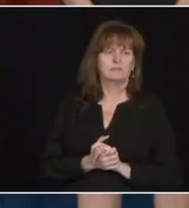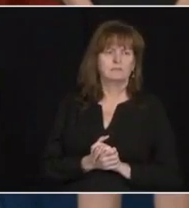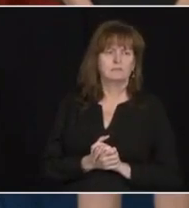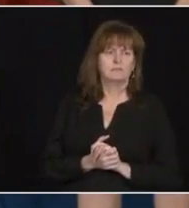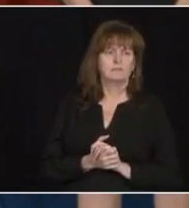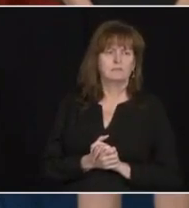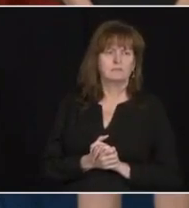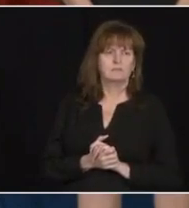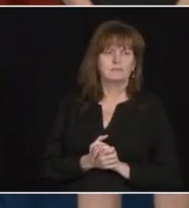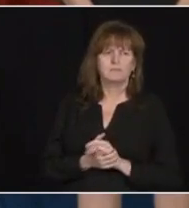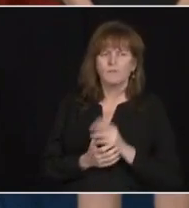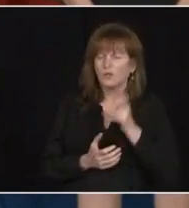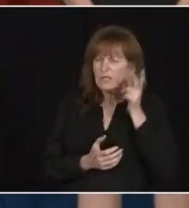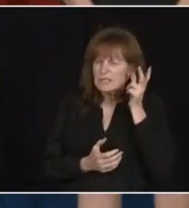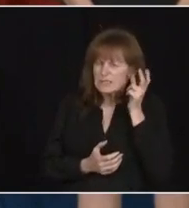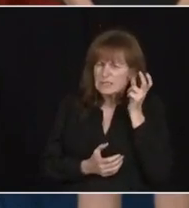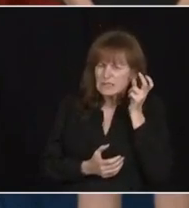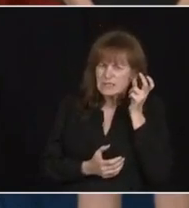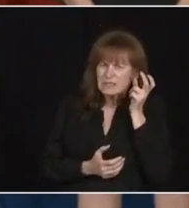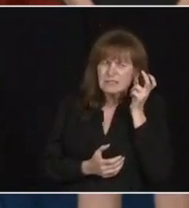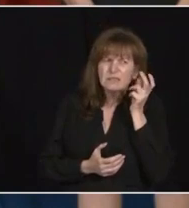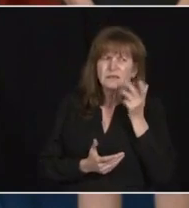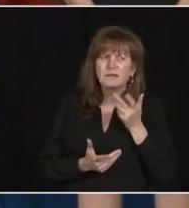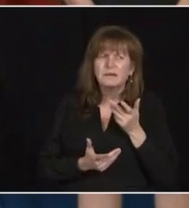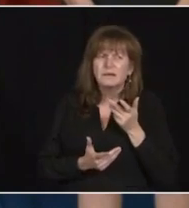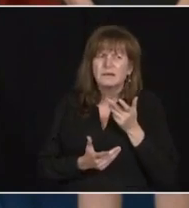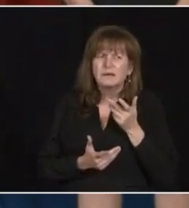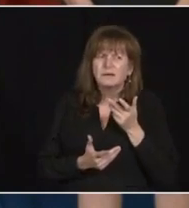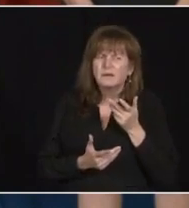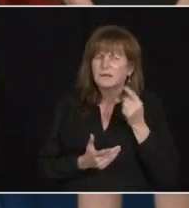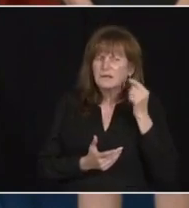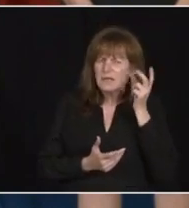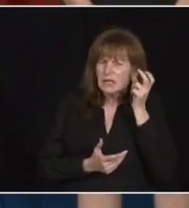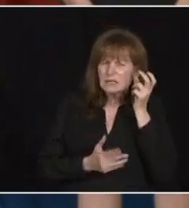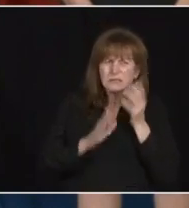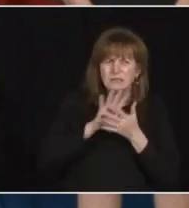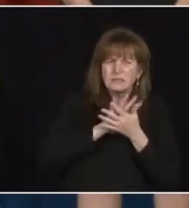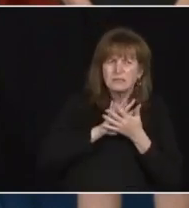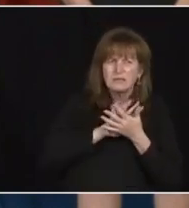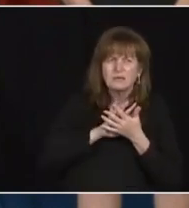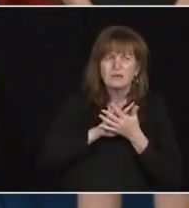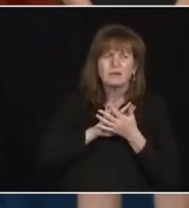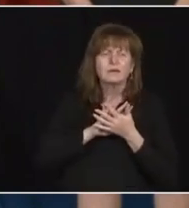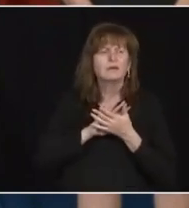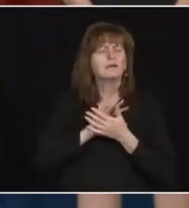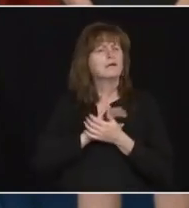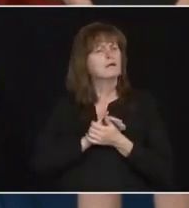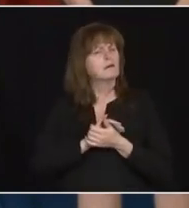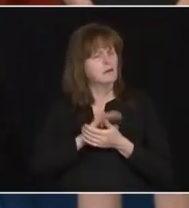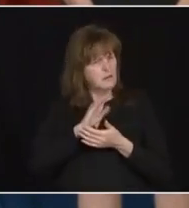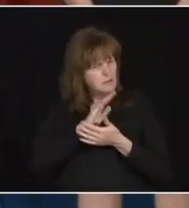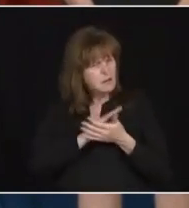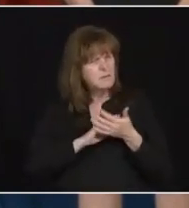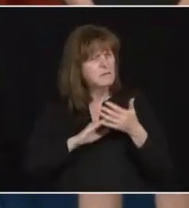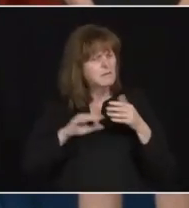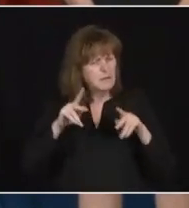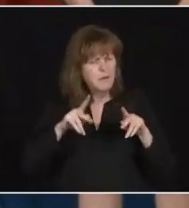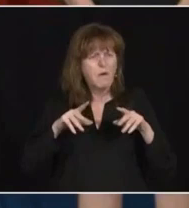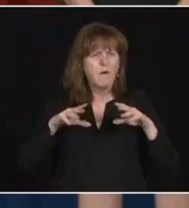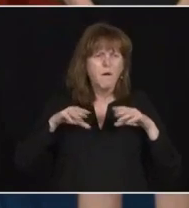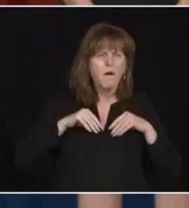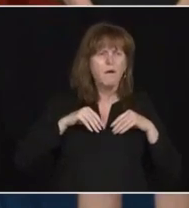from greenhouse and nursery operators, and they're complaining that they aren't playing on a level playing field